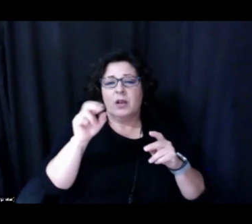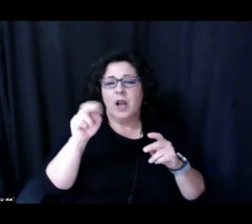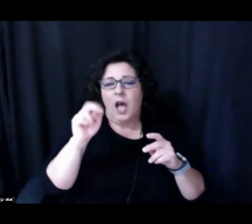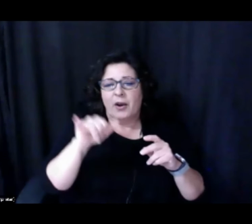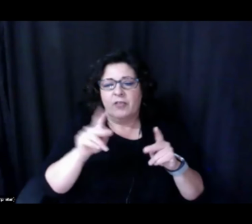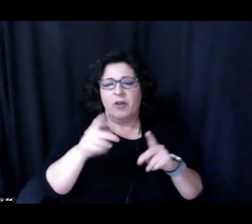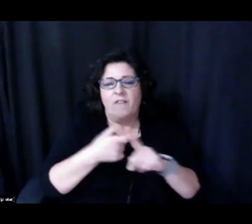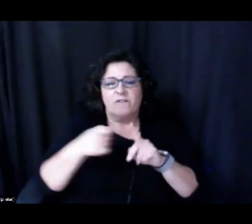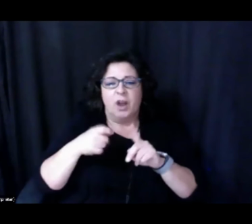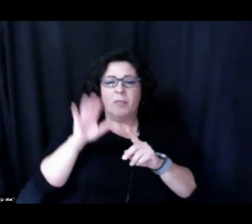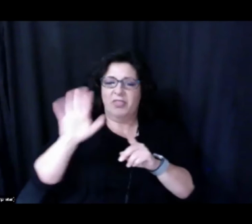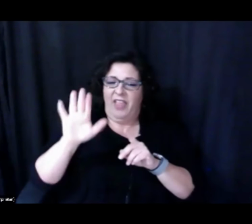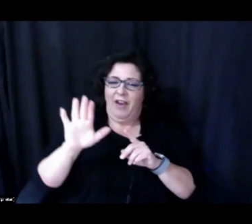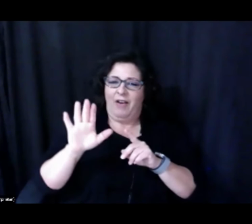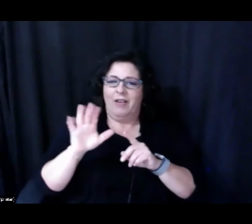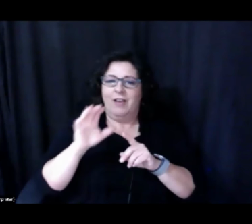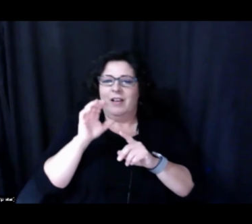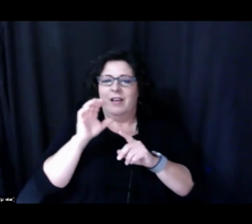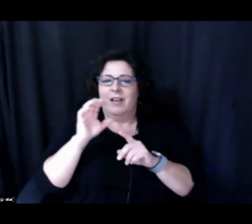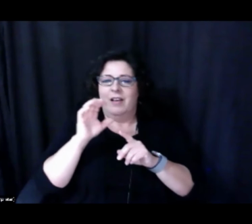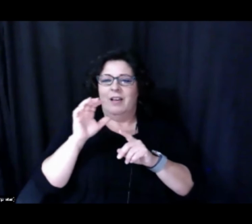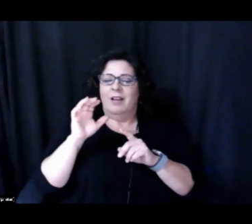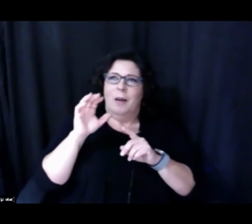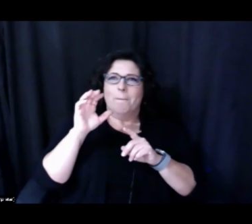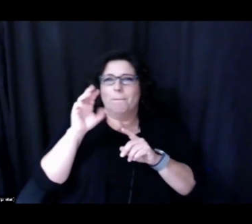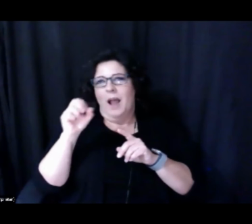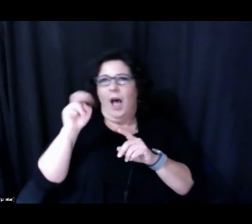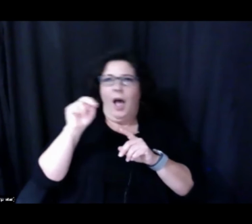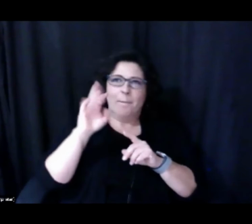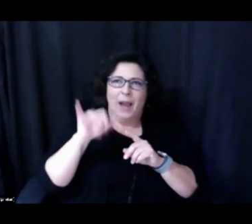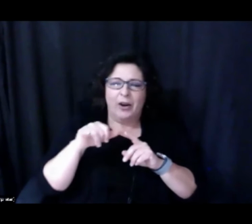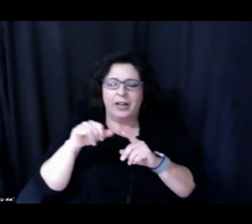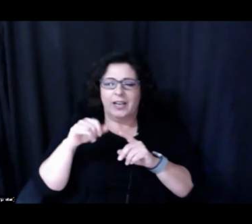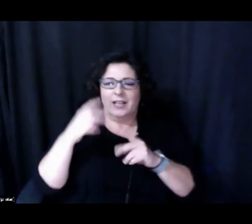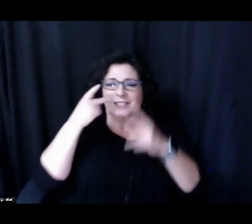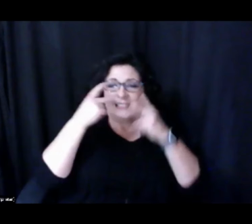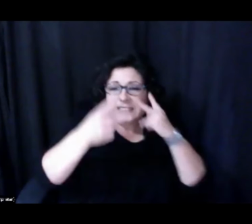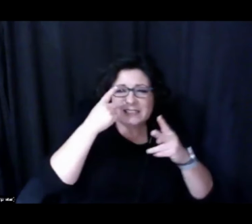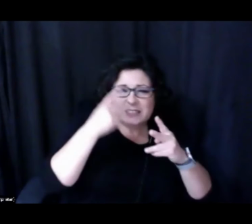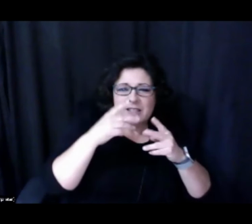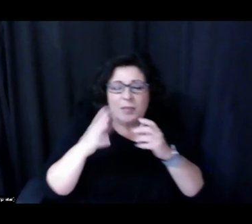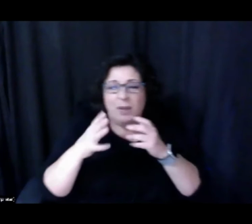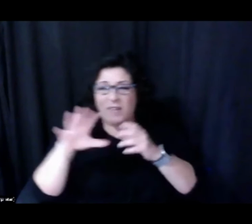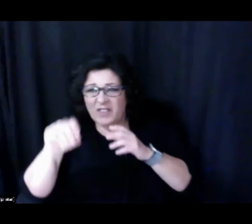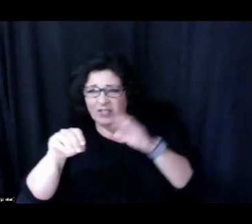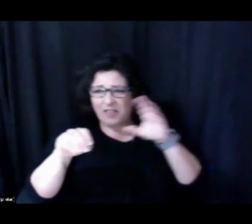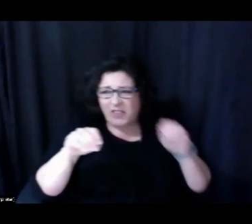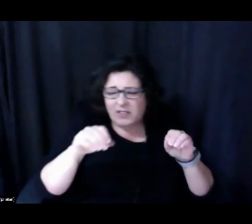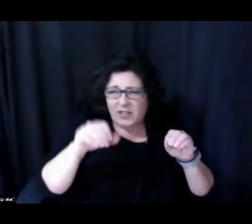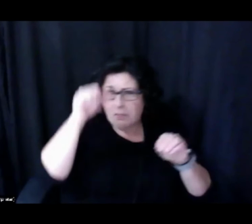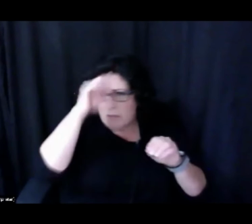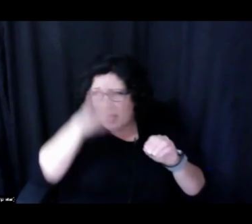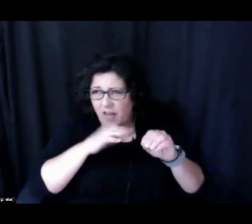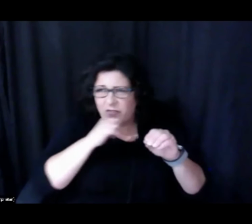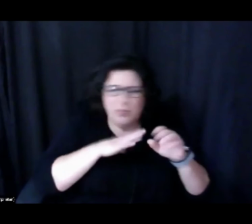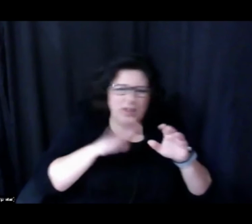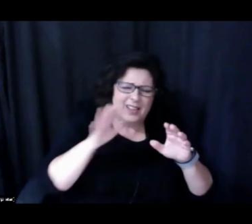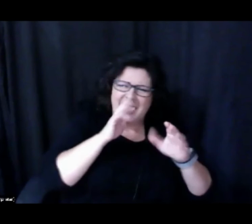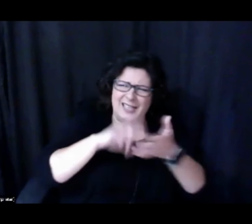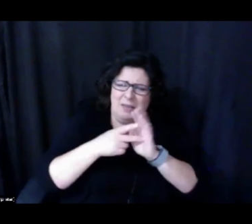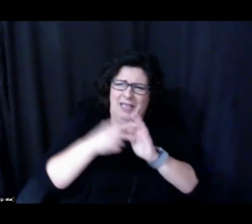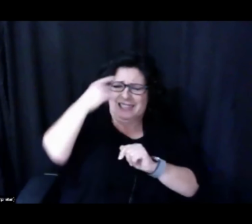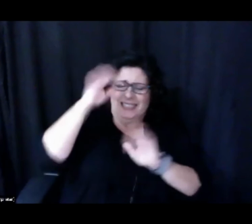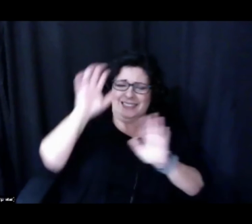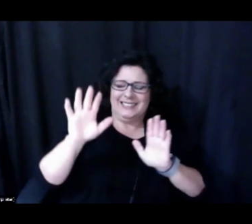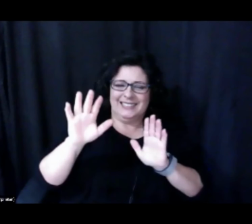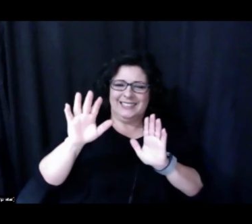binary lens. So it's almost as though, oh, you're non-binary, so are you like 50-50 male, female? And I'm like, that does not make sense. Like,